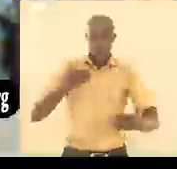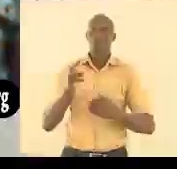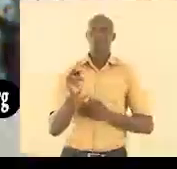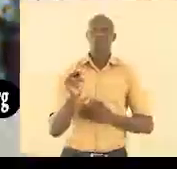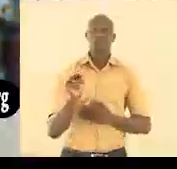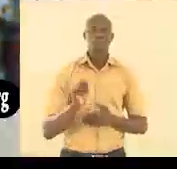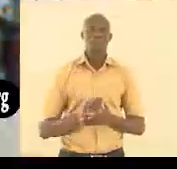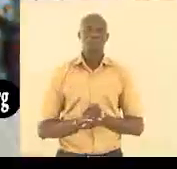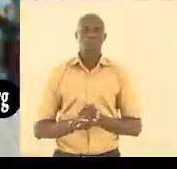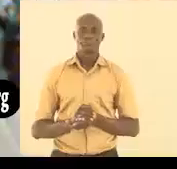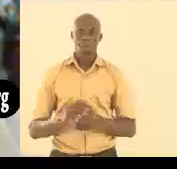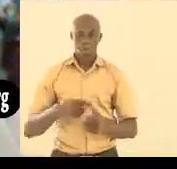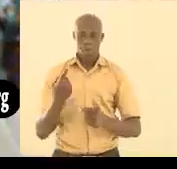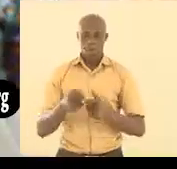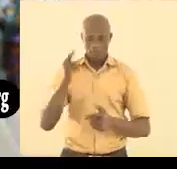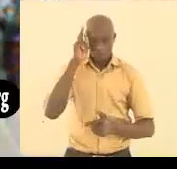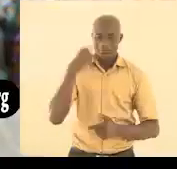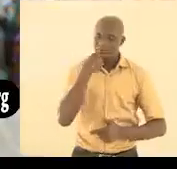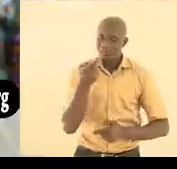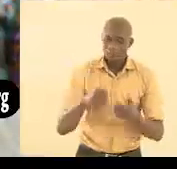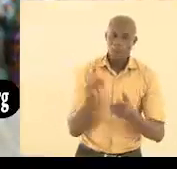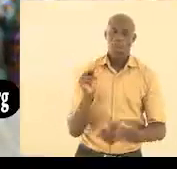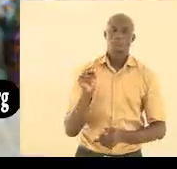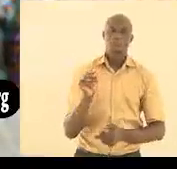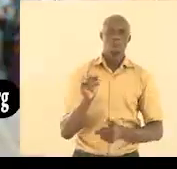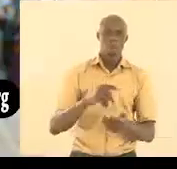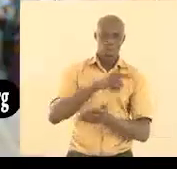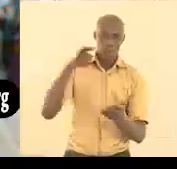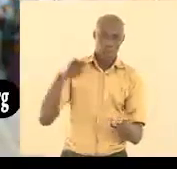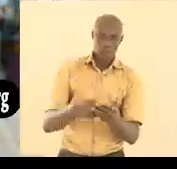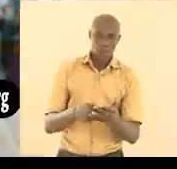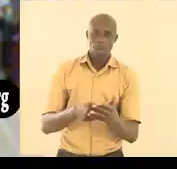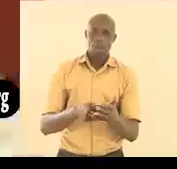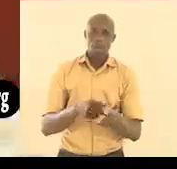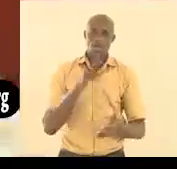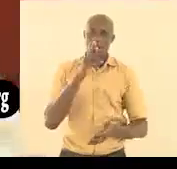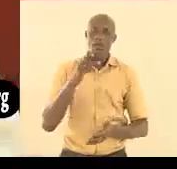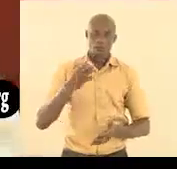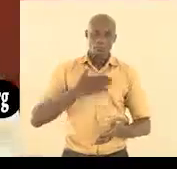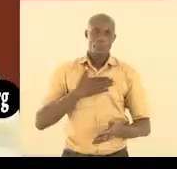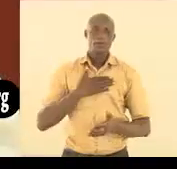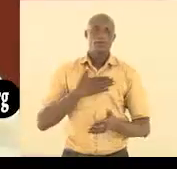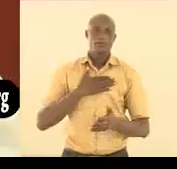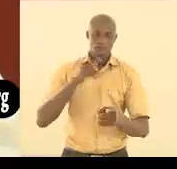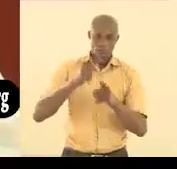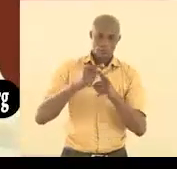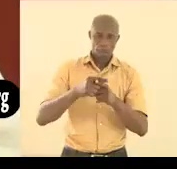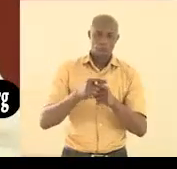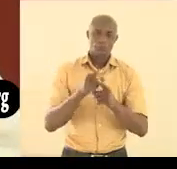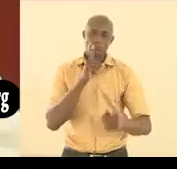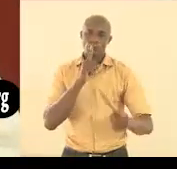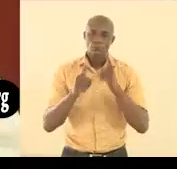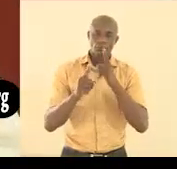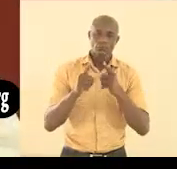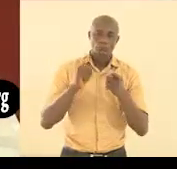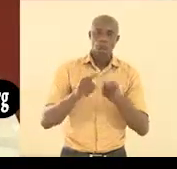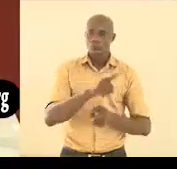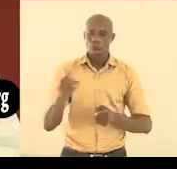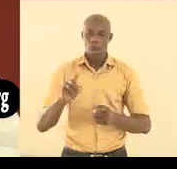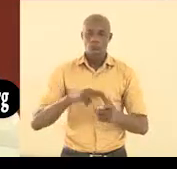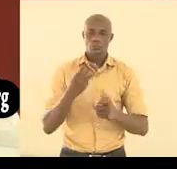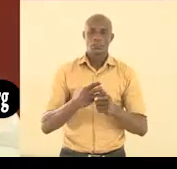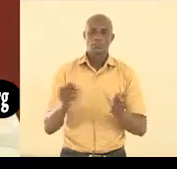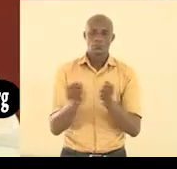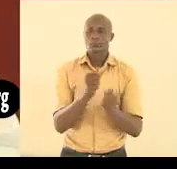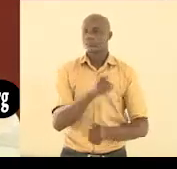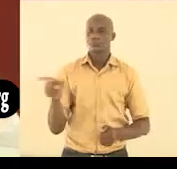them. Then he said to them, "These are my words which I spoke to you while I was still